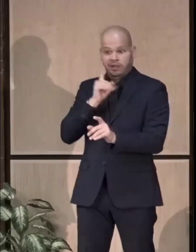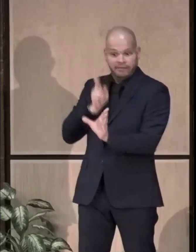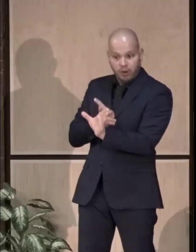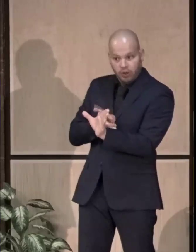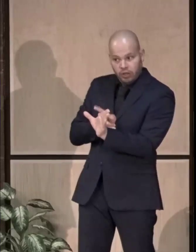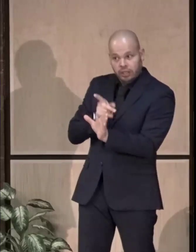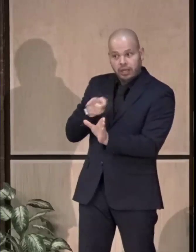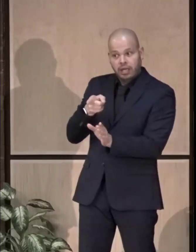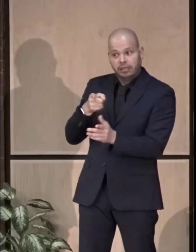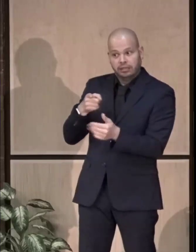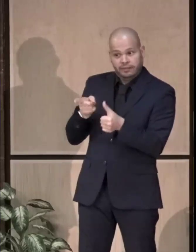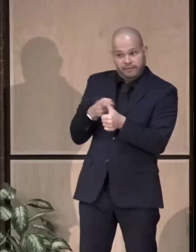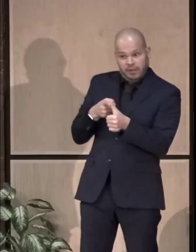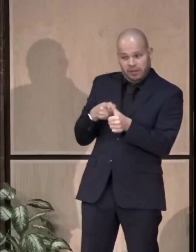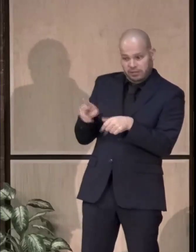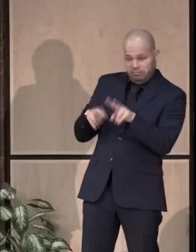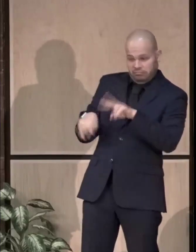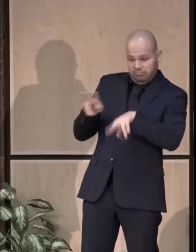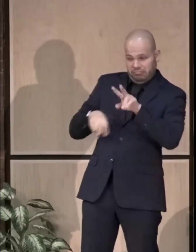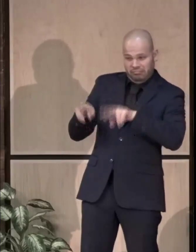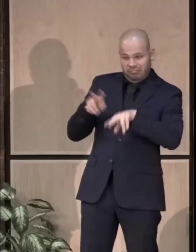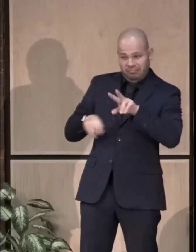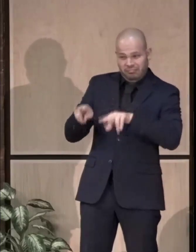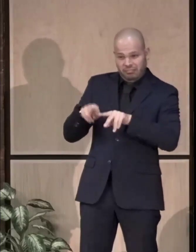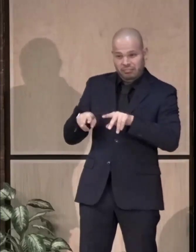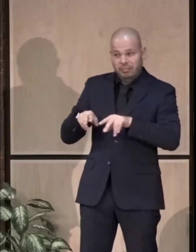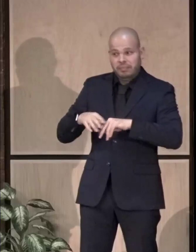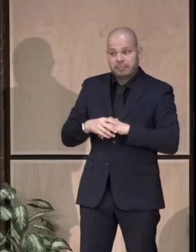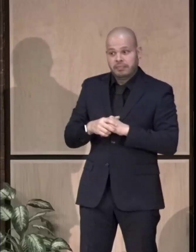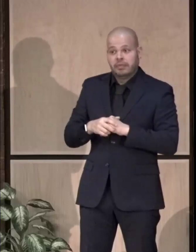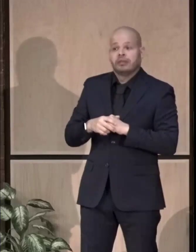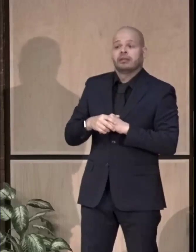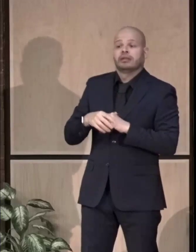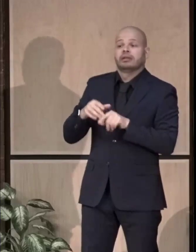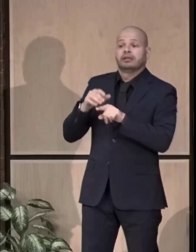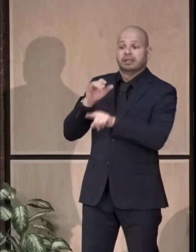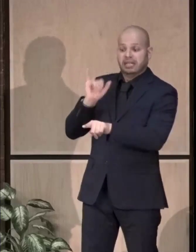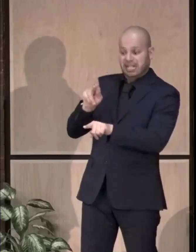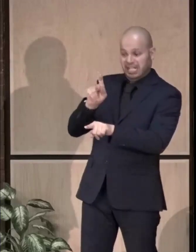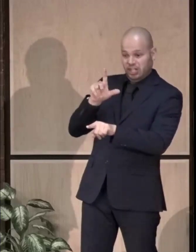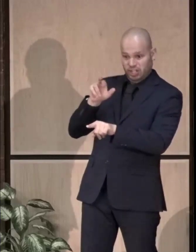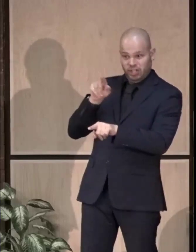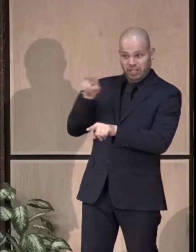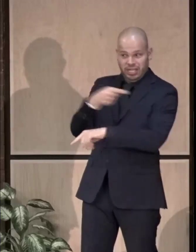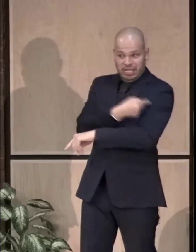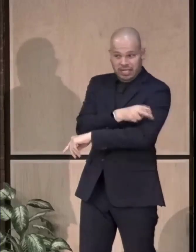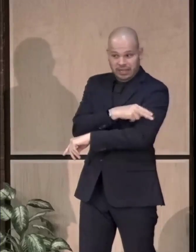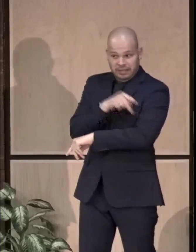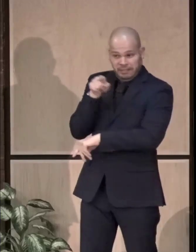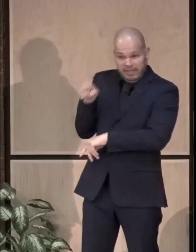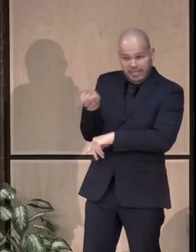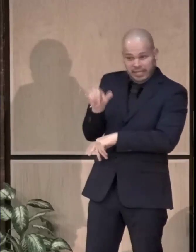the initial evaluation. The psychologist at Keller Army Hospital stated that he did believe Card was suffering